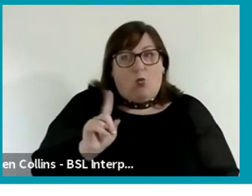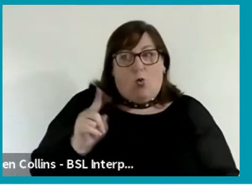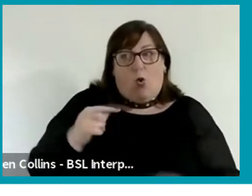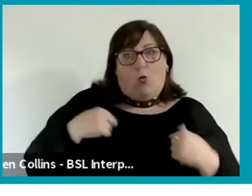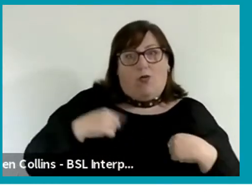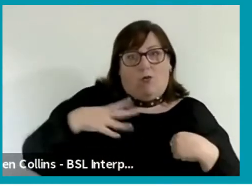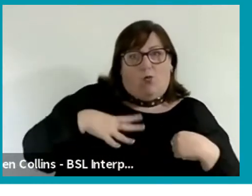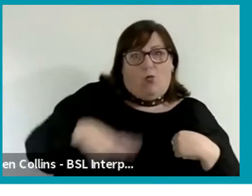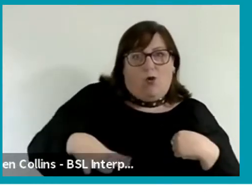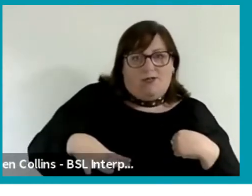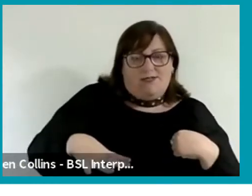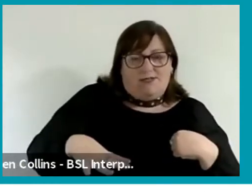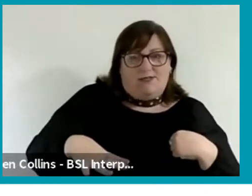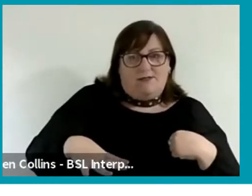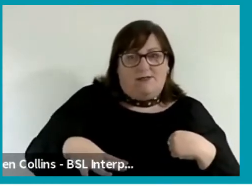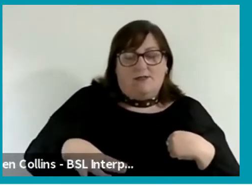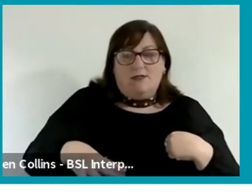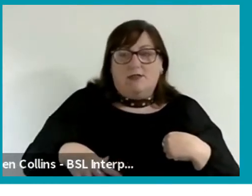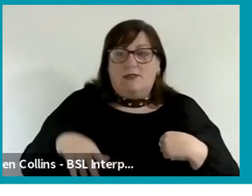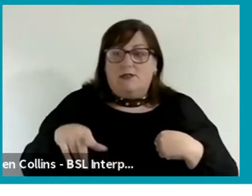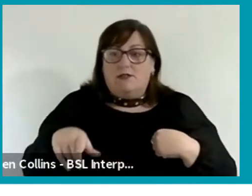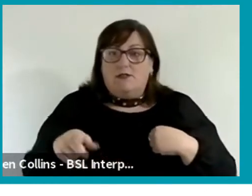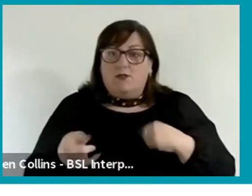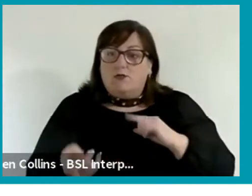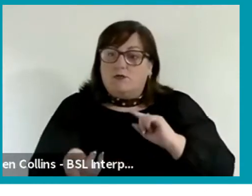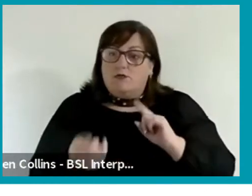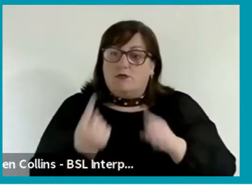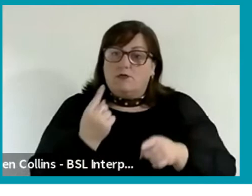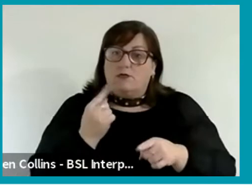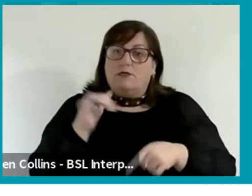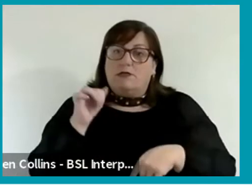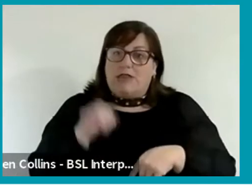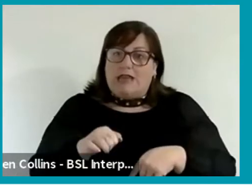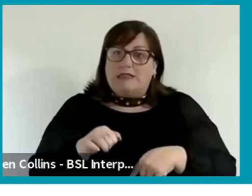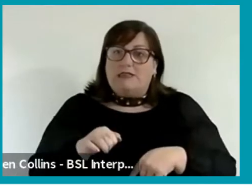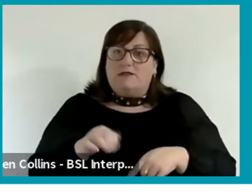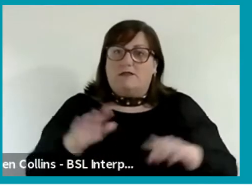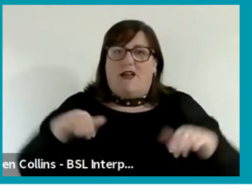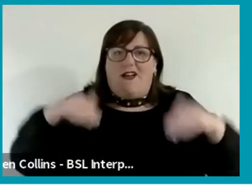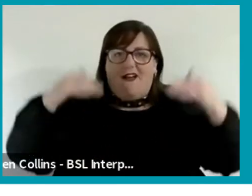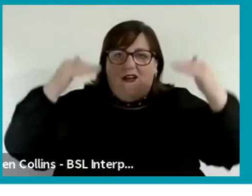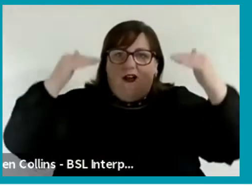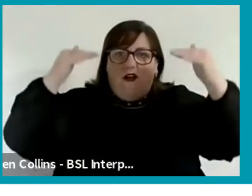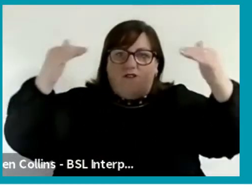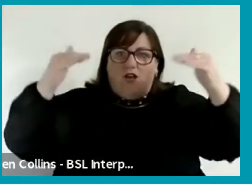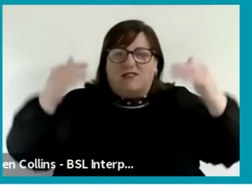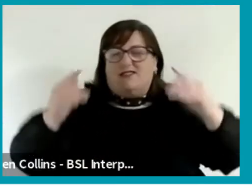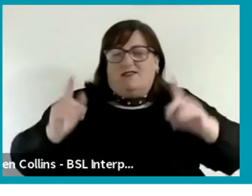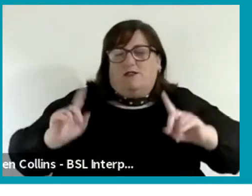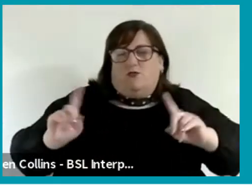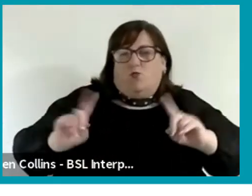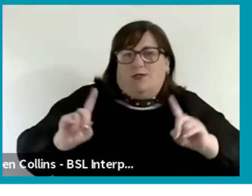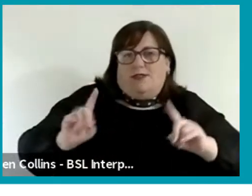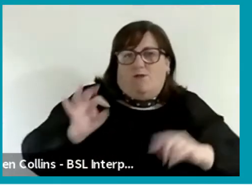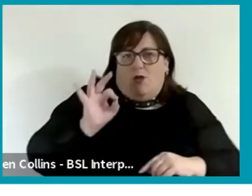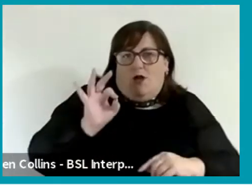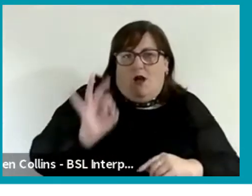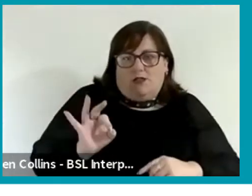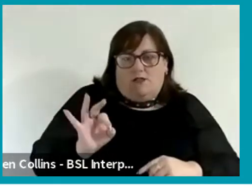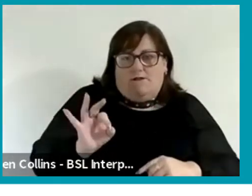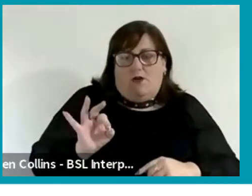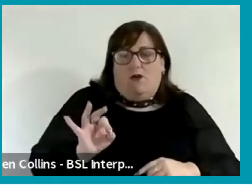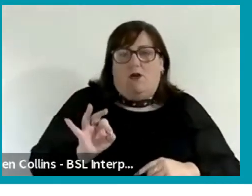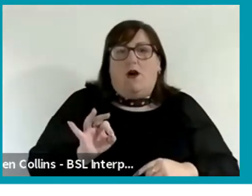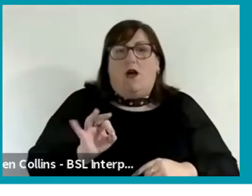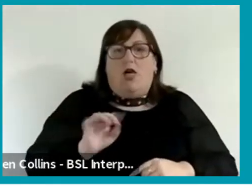and say, okay, we've got that. You answered yes or advanced or whatever we asked for. 2 questions that we ask you. Let's have a